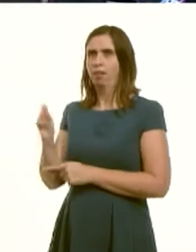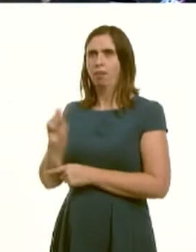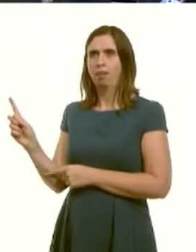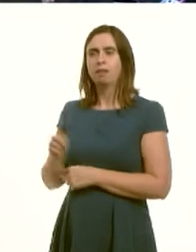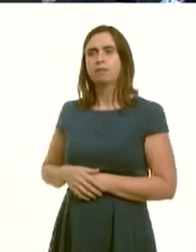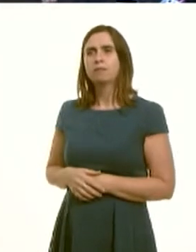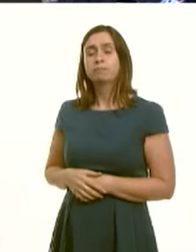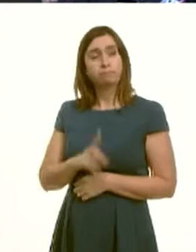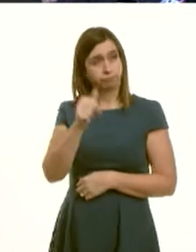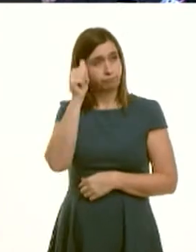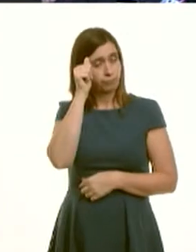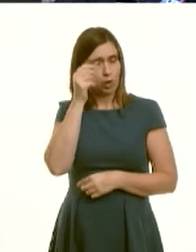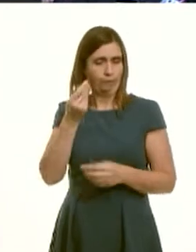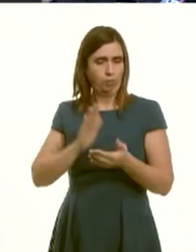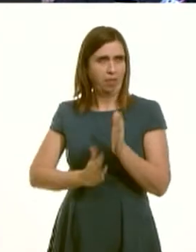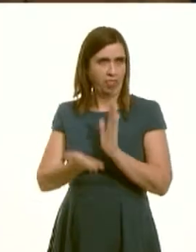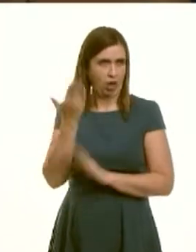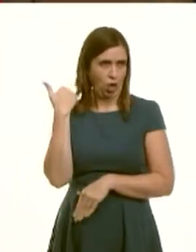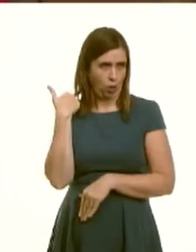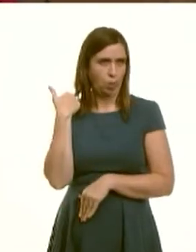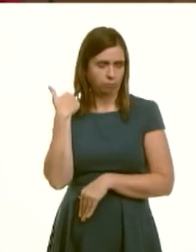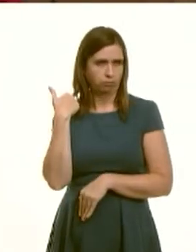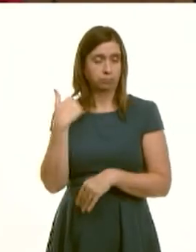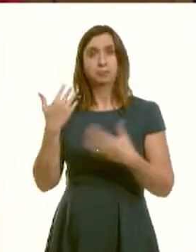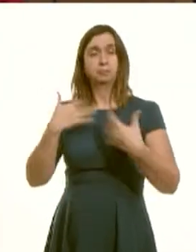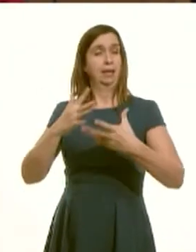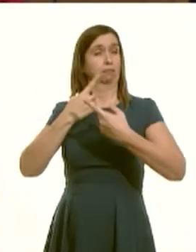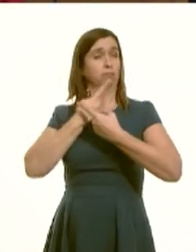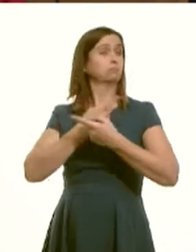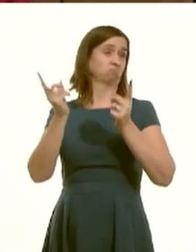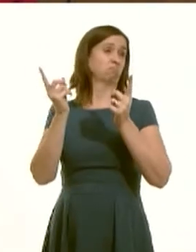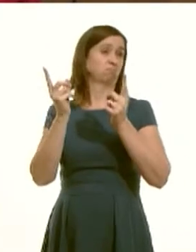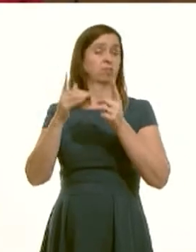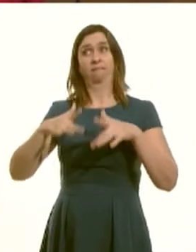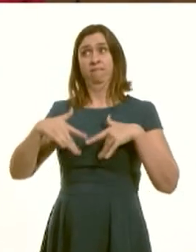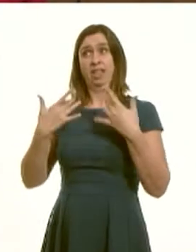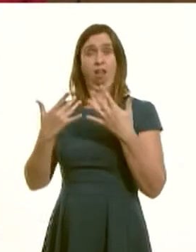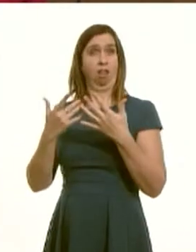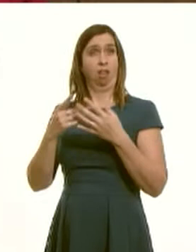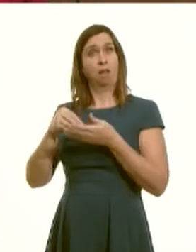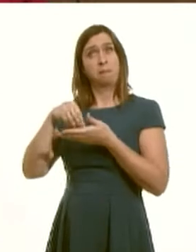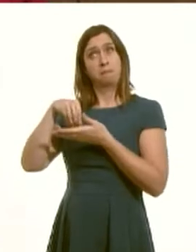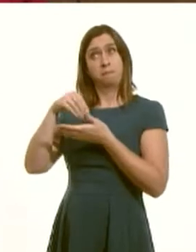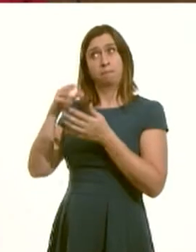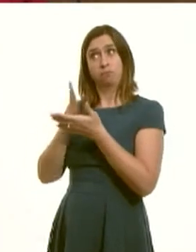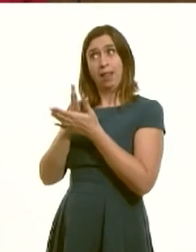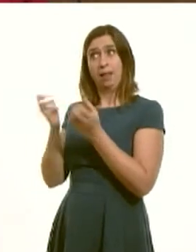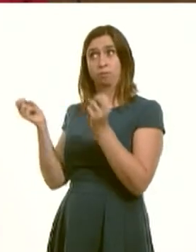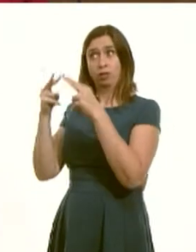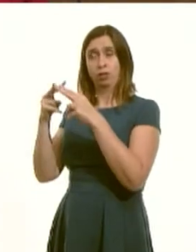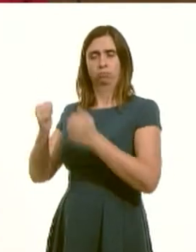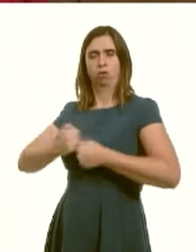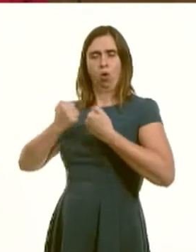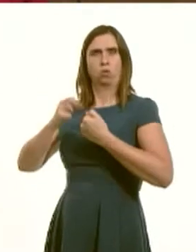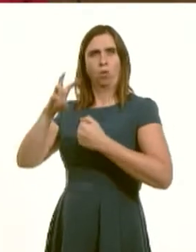the Member will know some months ago we declared very publicly that we believe that the tolls should be in the hands of the Welsh Government. We believe that we